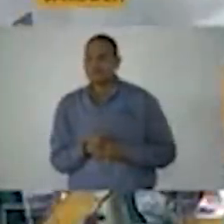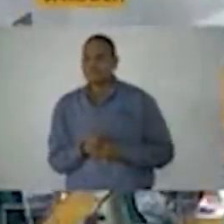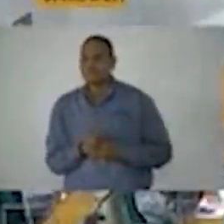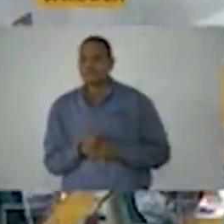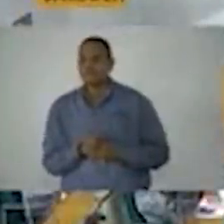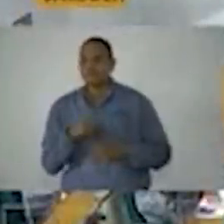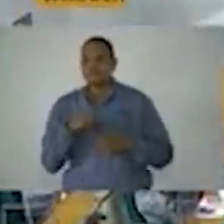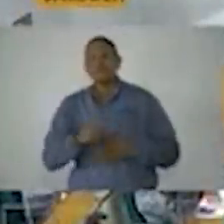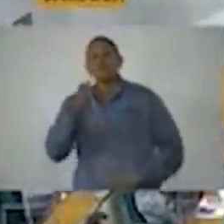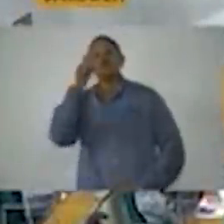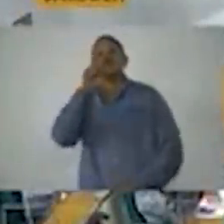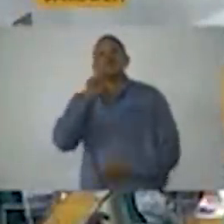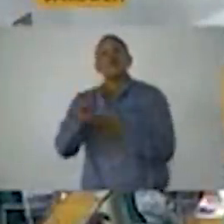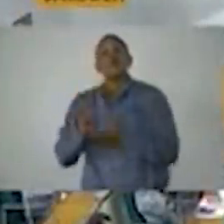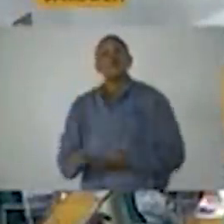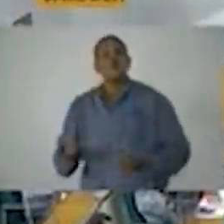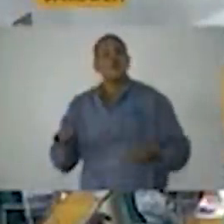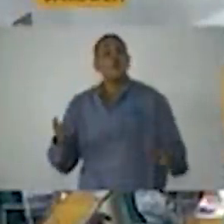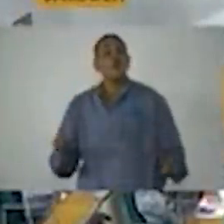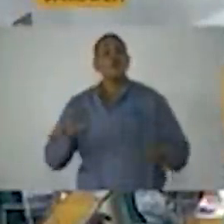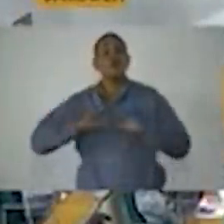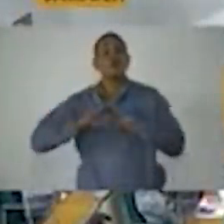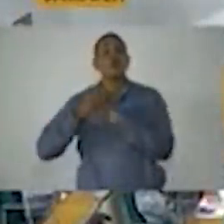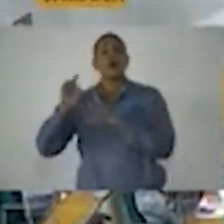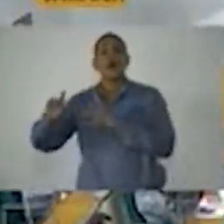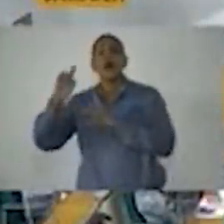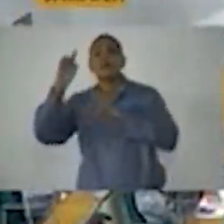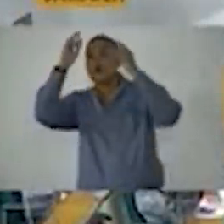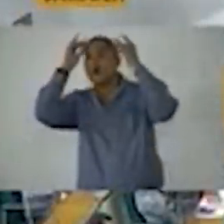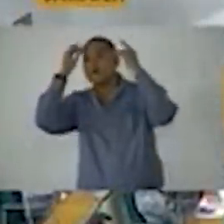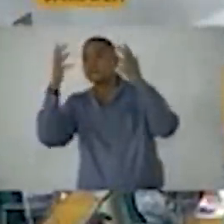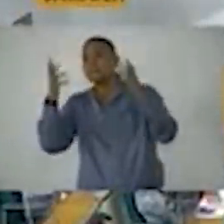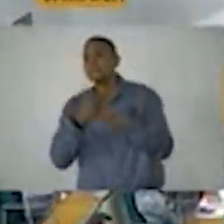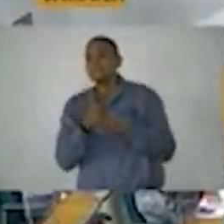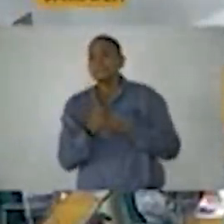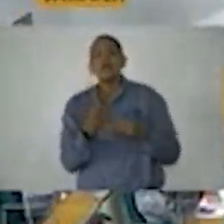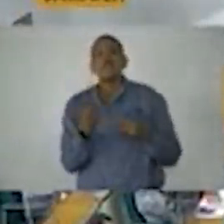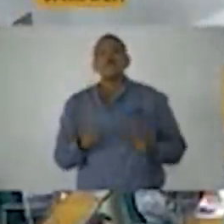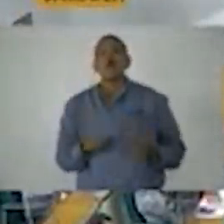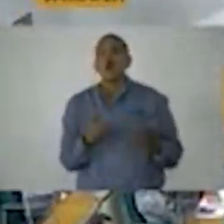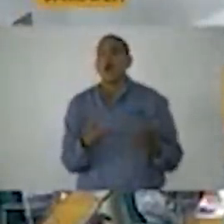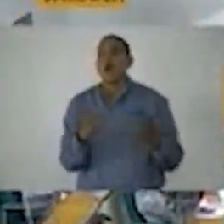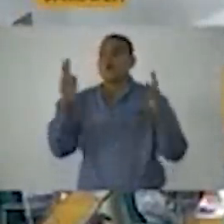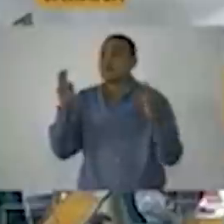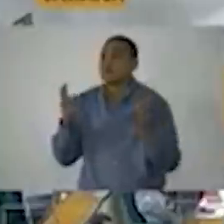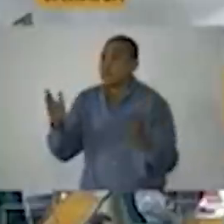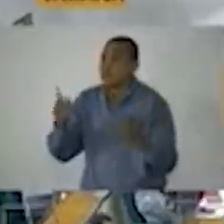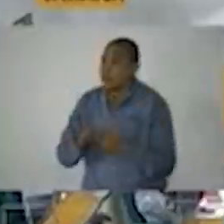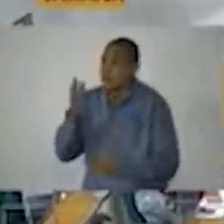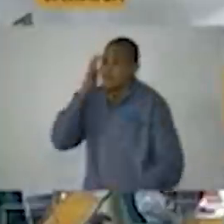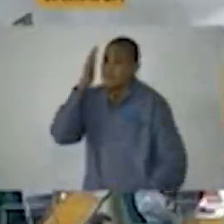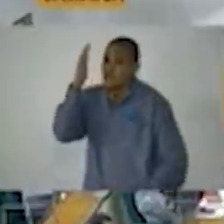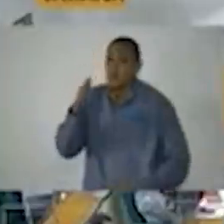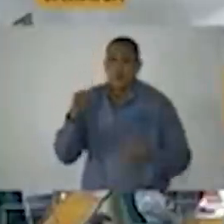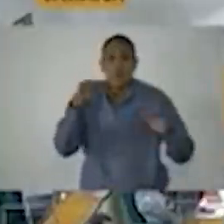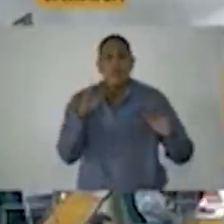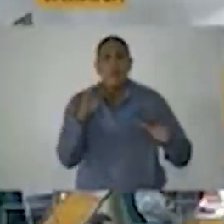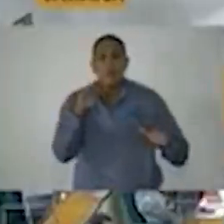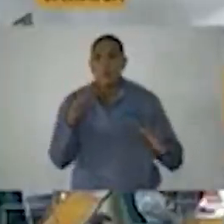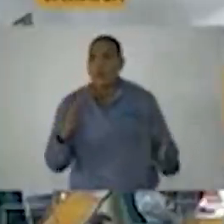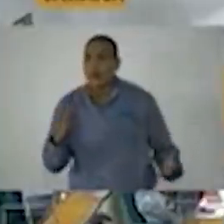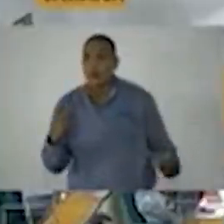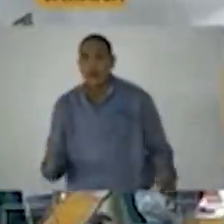In recent weeks, Jamaica has had to consider the state of affairs and future of the Commonwealth